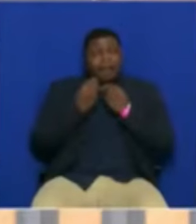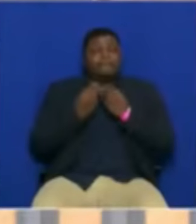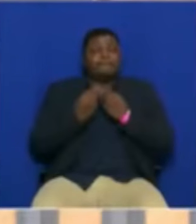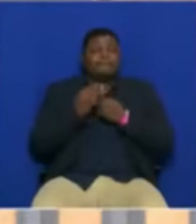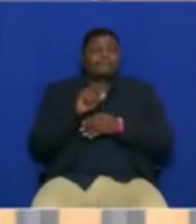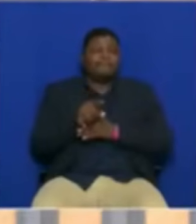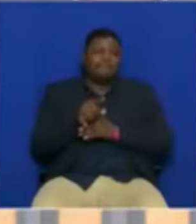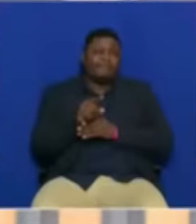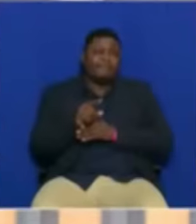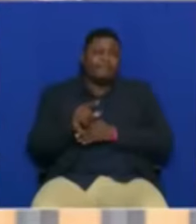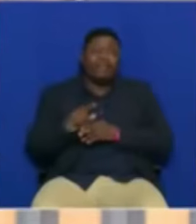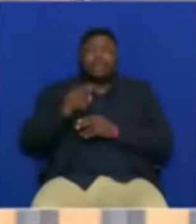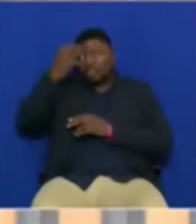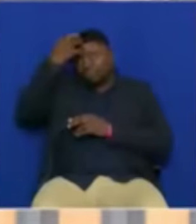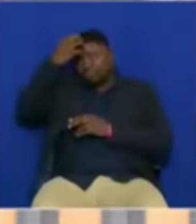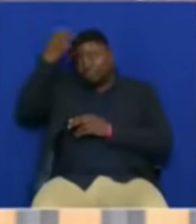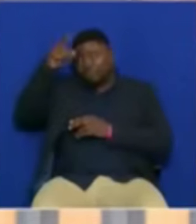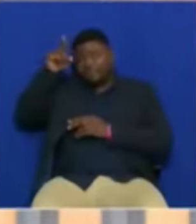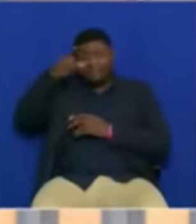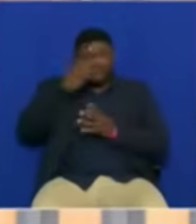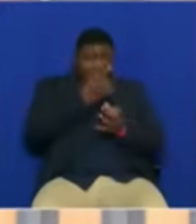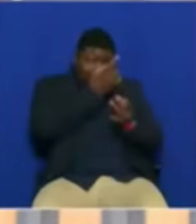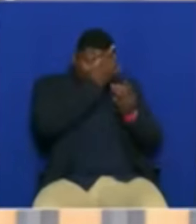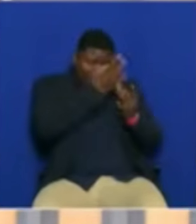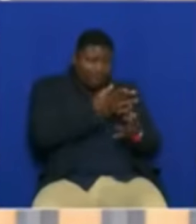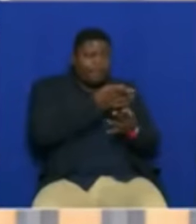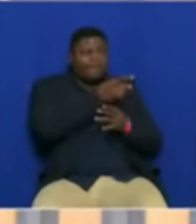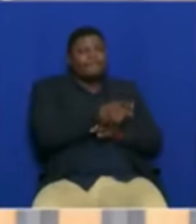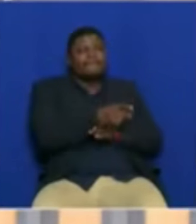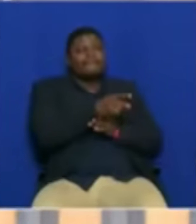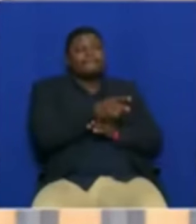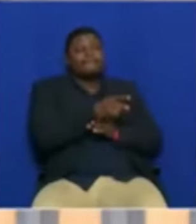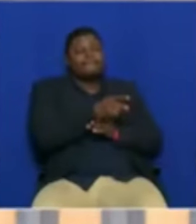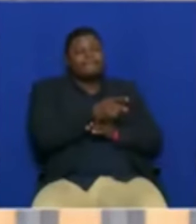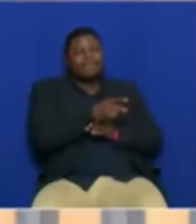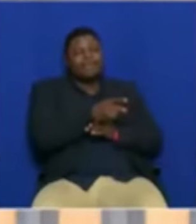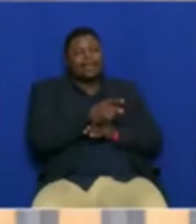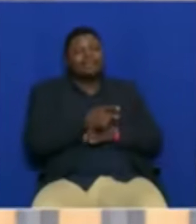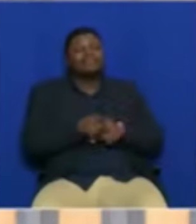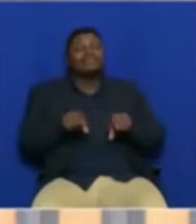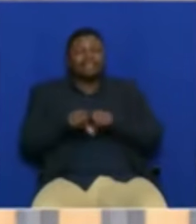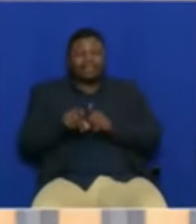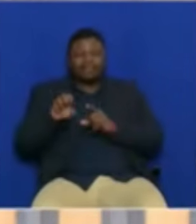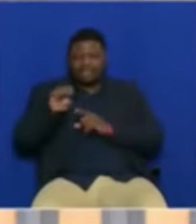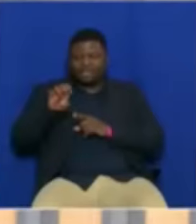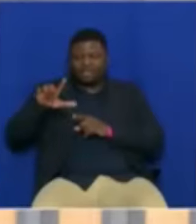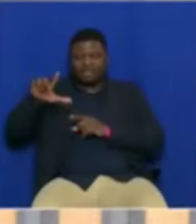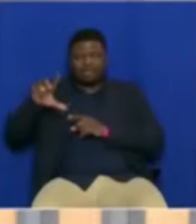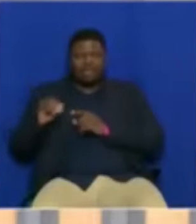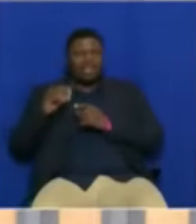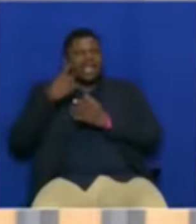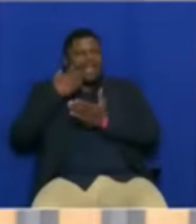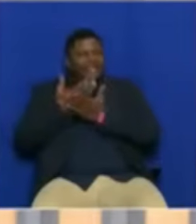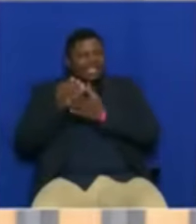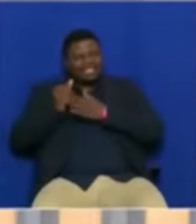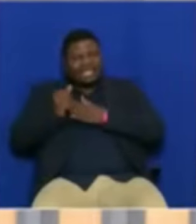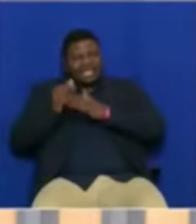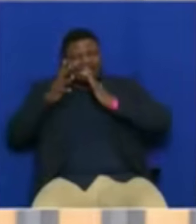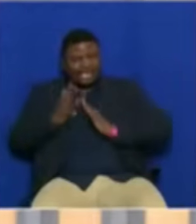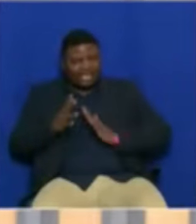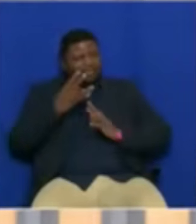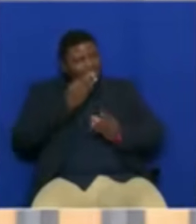the A1, which you've agreed when Ms. Silva was questioning you, that it is